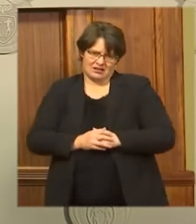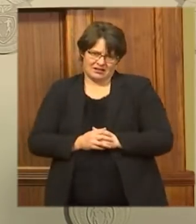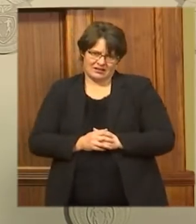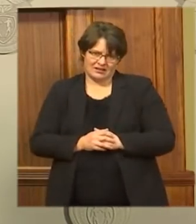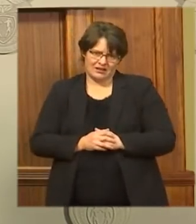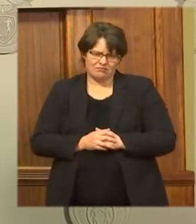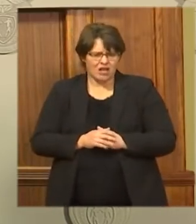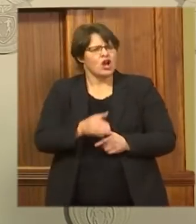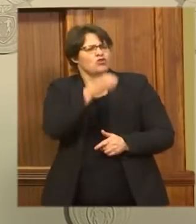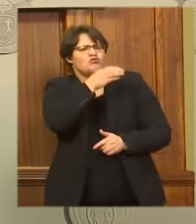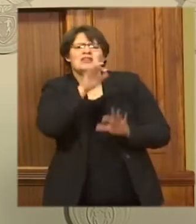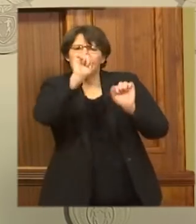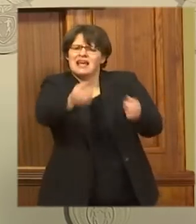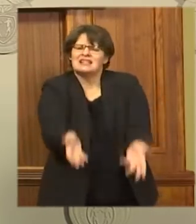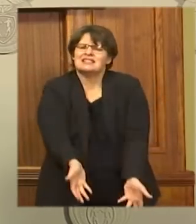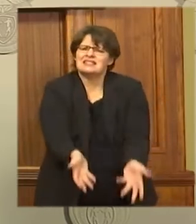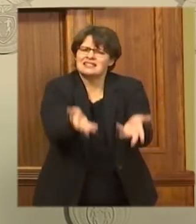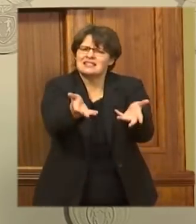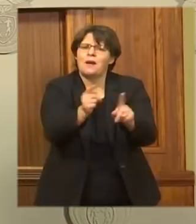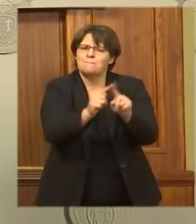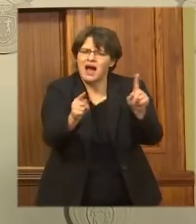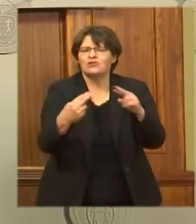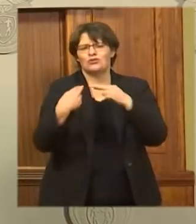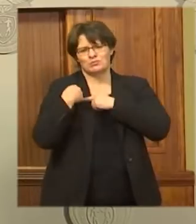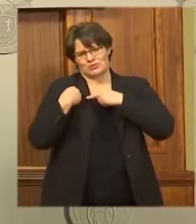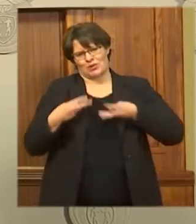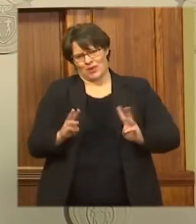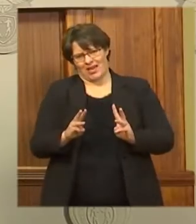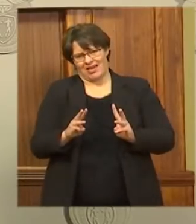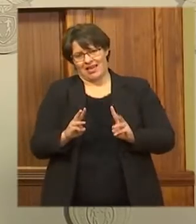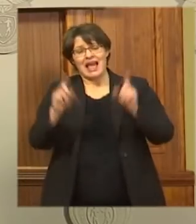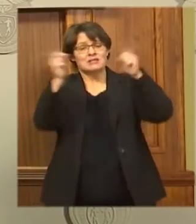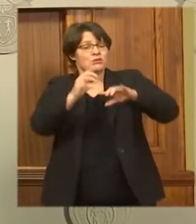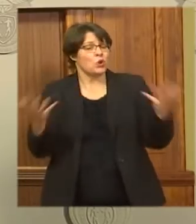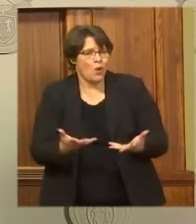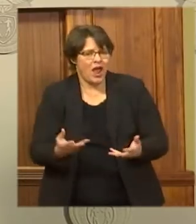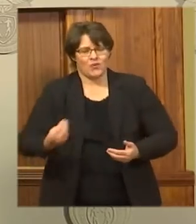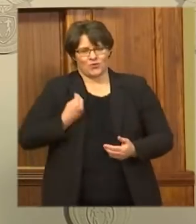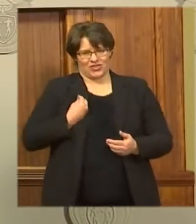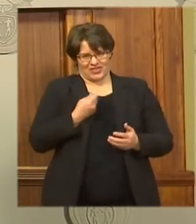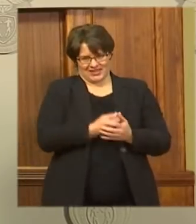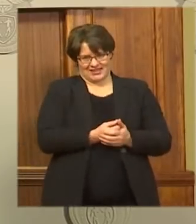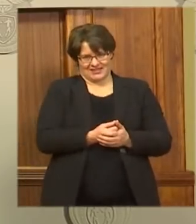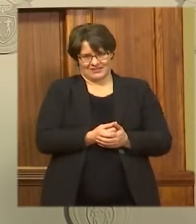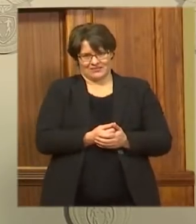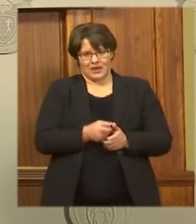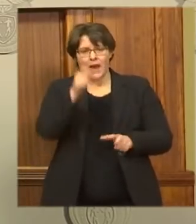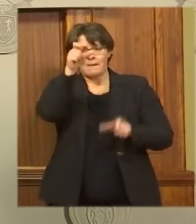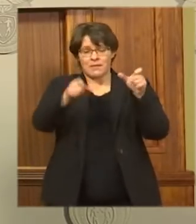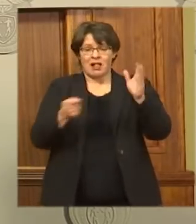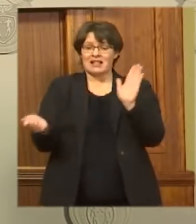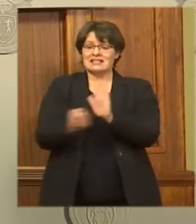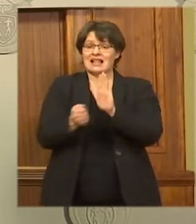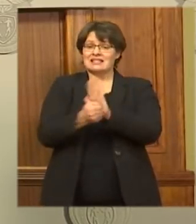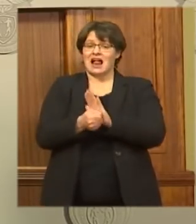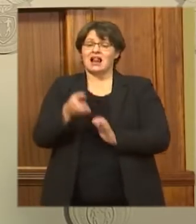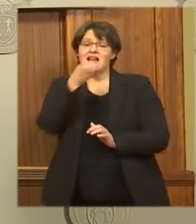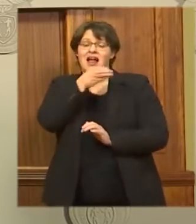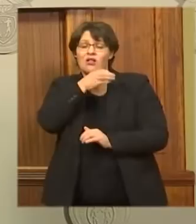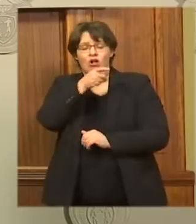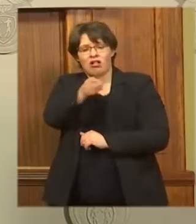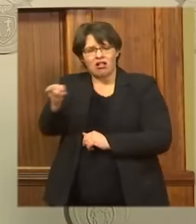responsible drinking, especially among young people. We need to be tough on liquor outlets